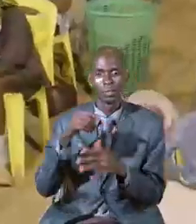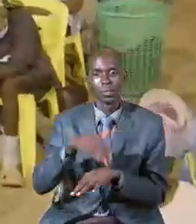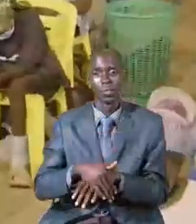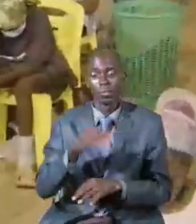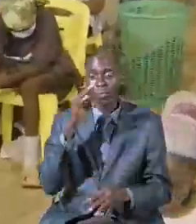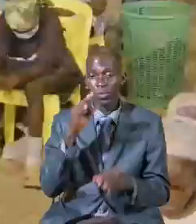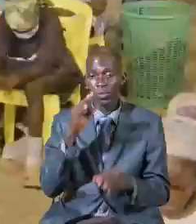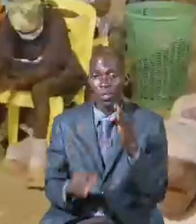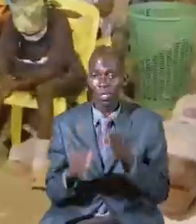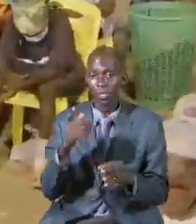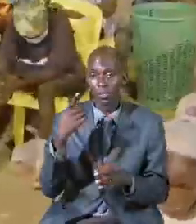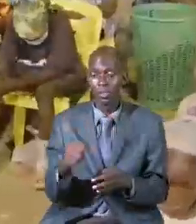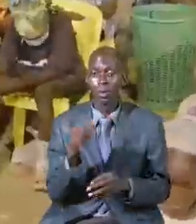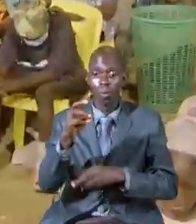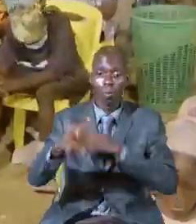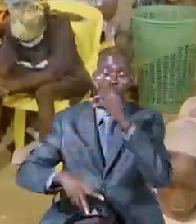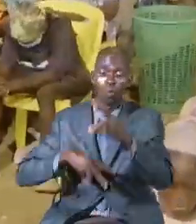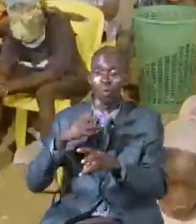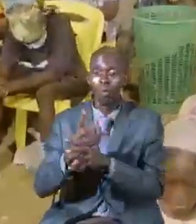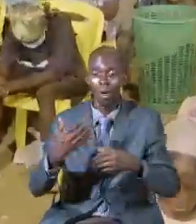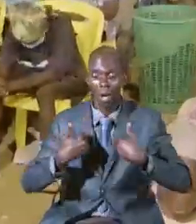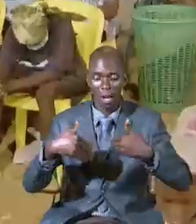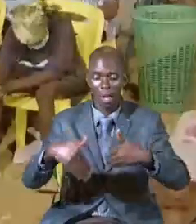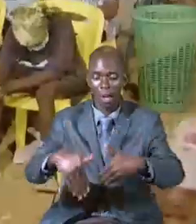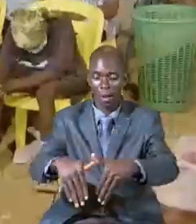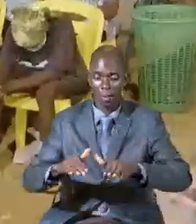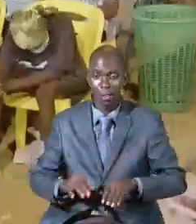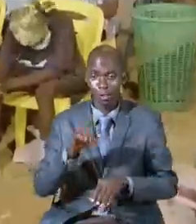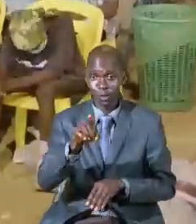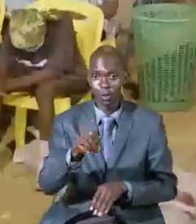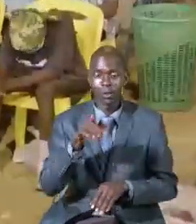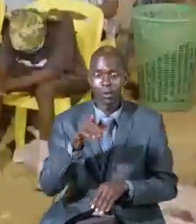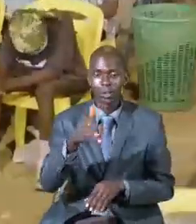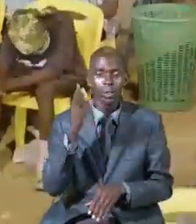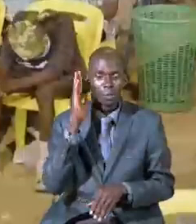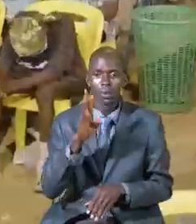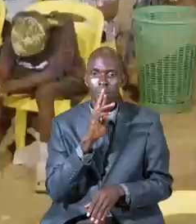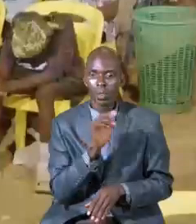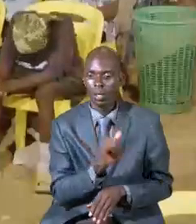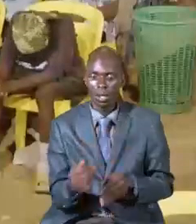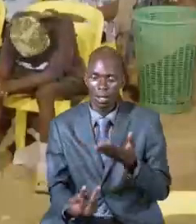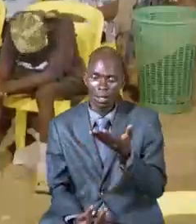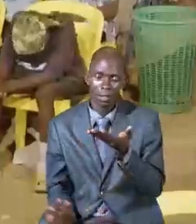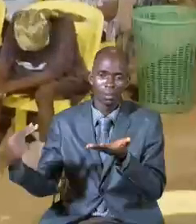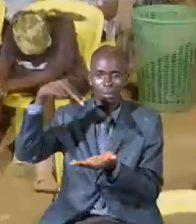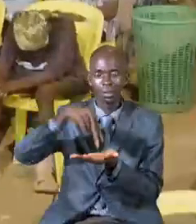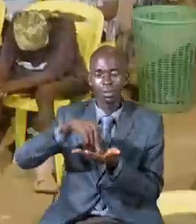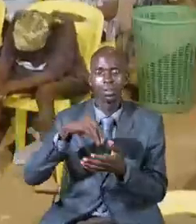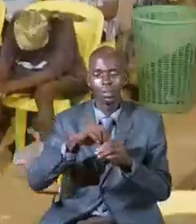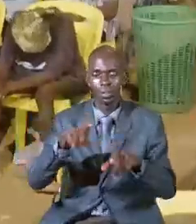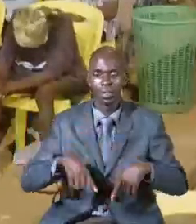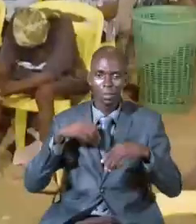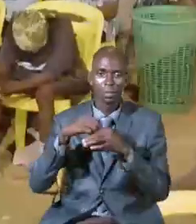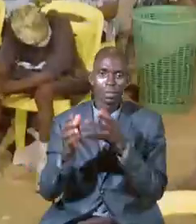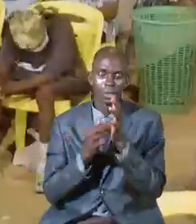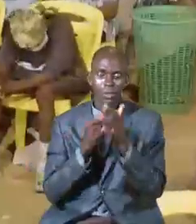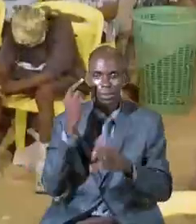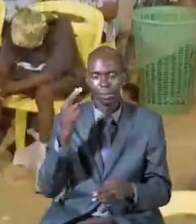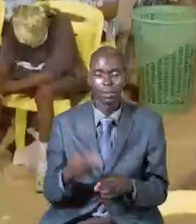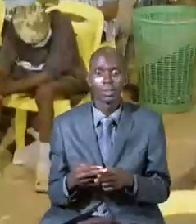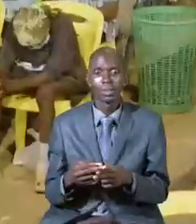has buried you, there's going to be a resurrection for your life tonight in Jesus' name. Mediocre, that's